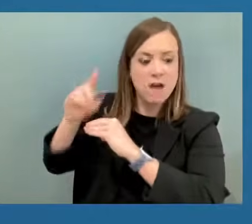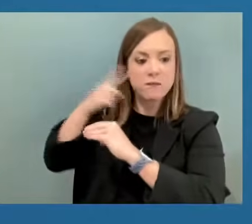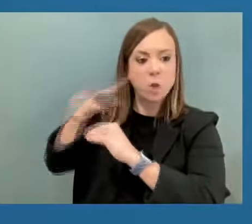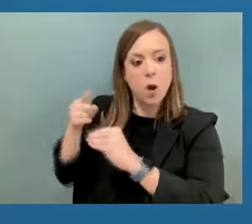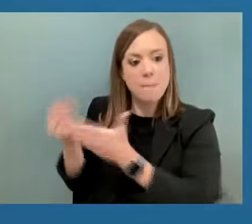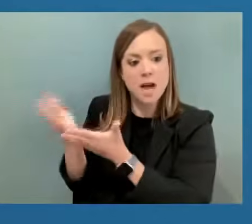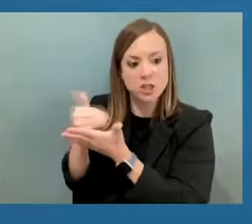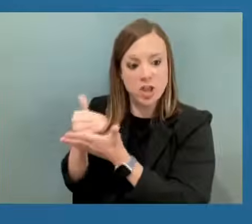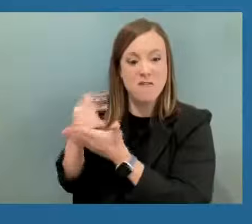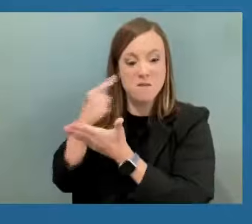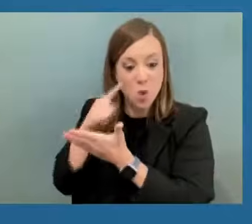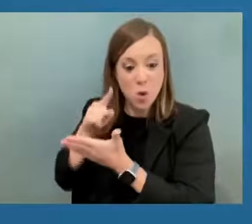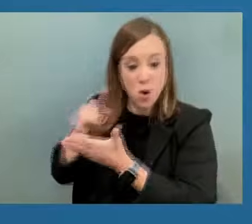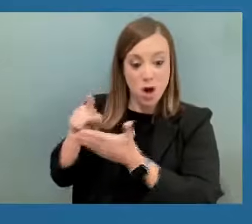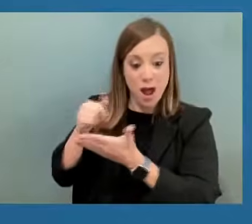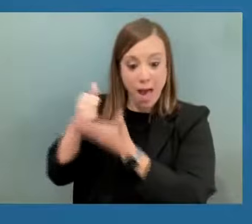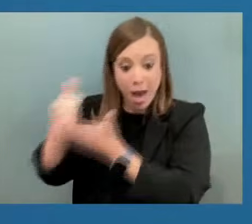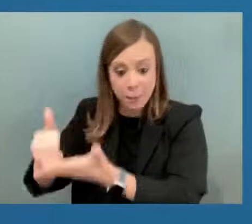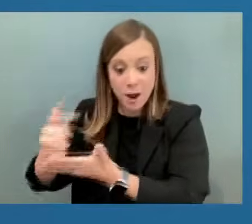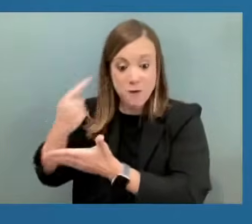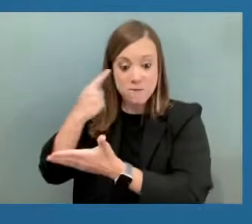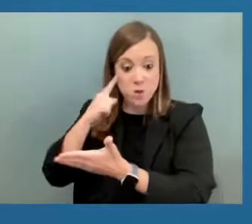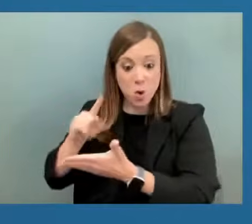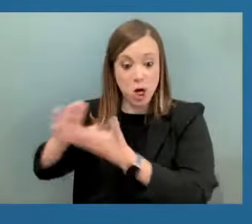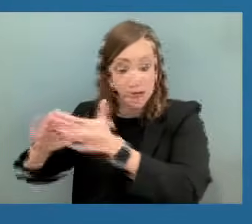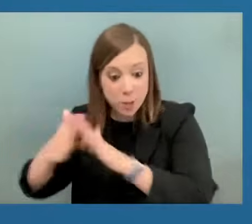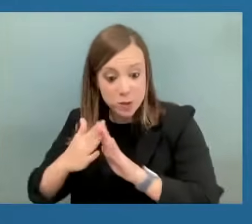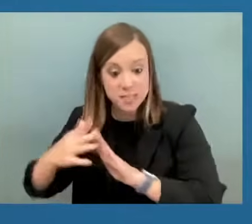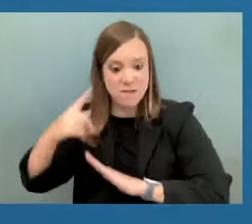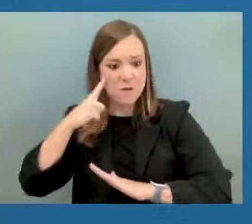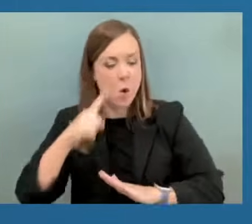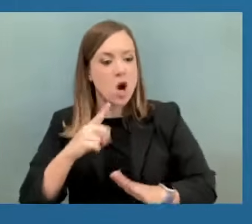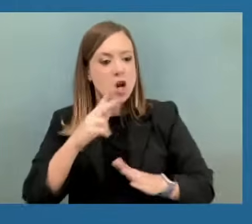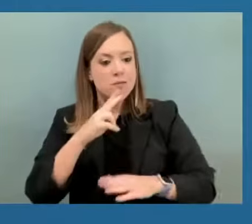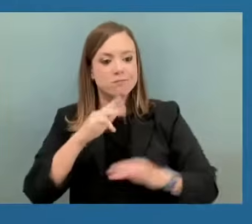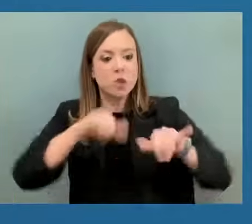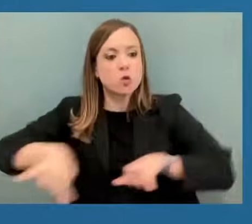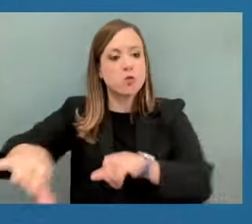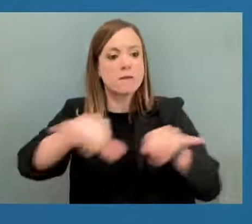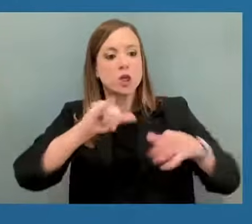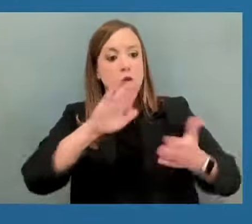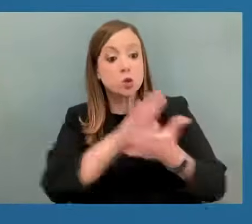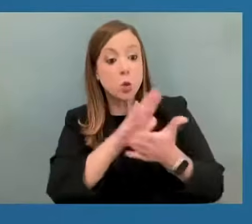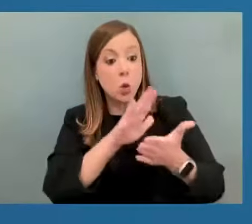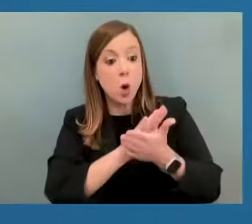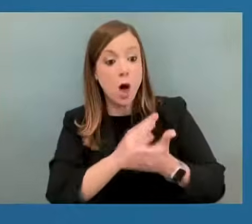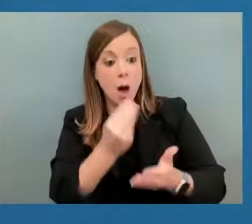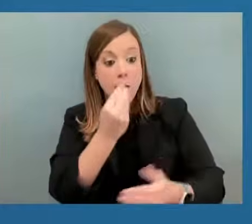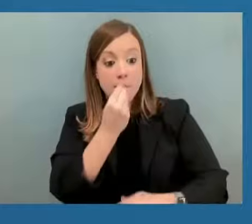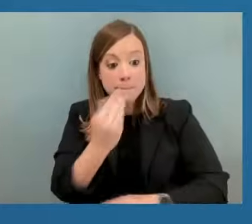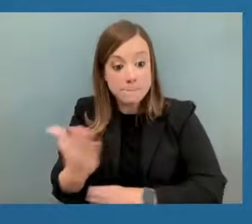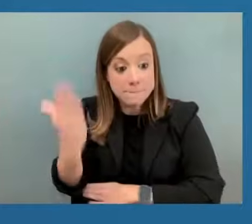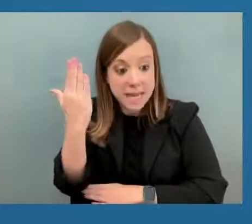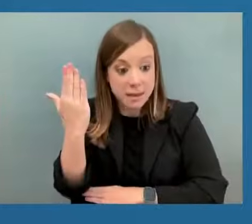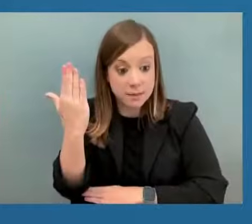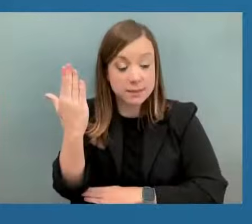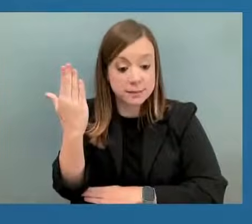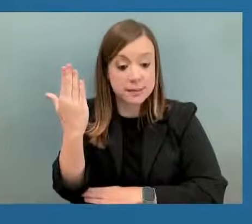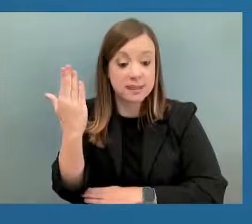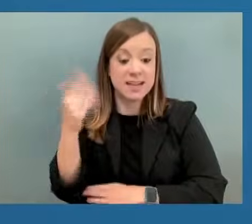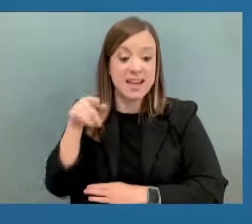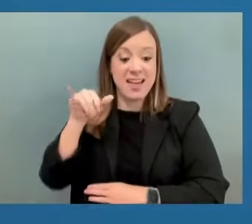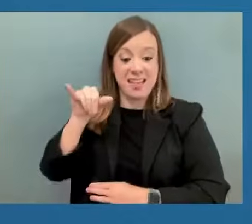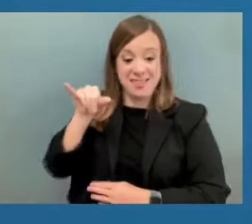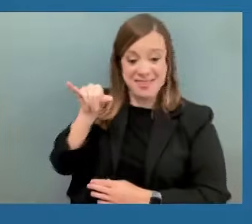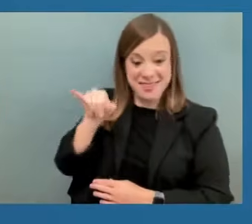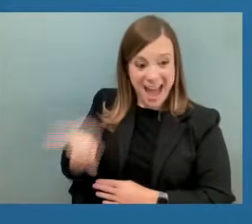that means students are going to be ready to receive the education which they so deserve and so want. And